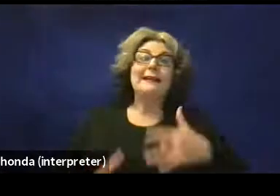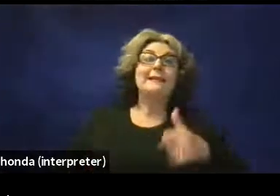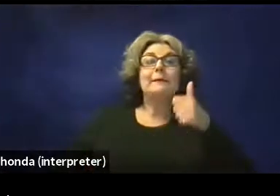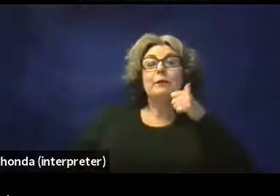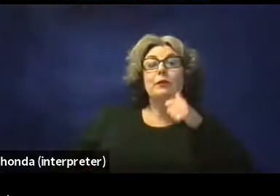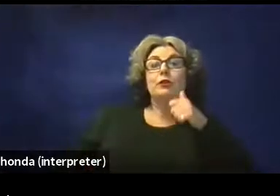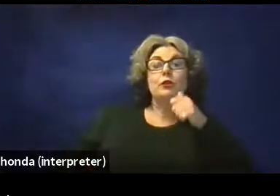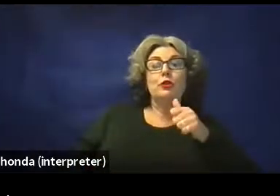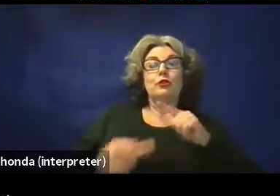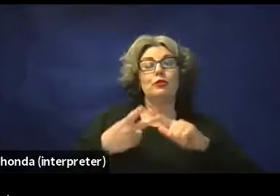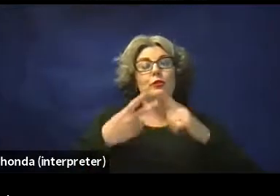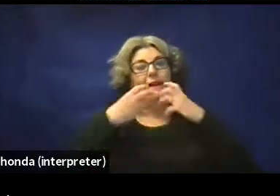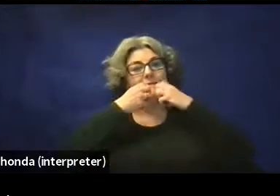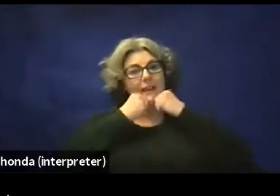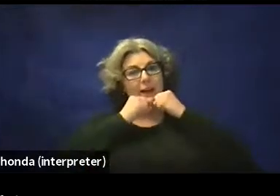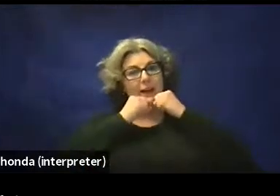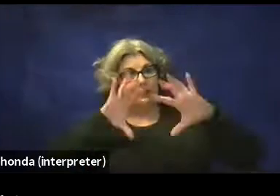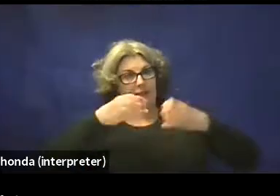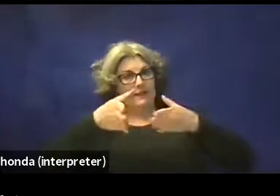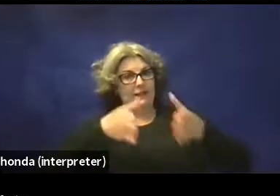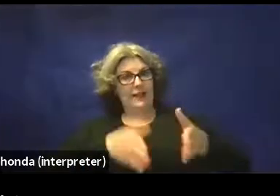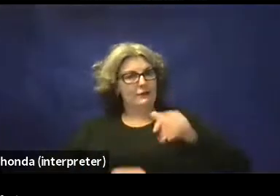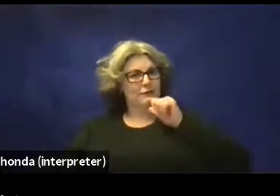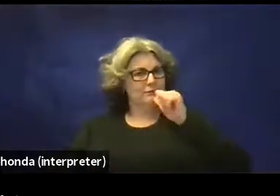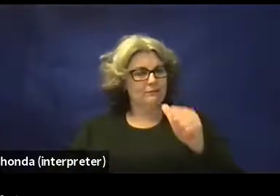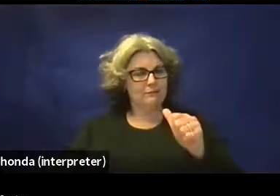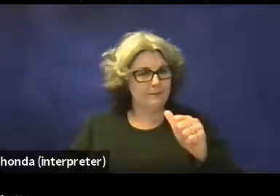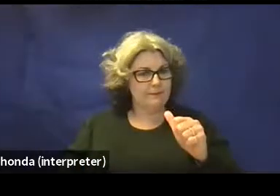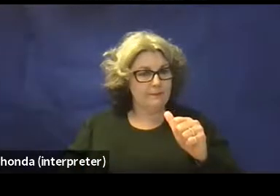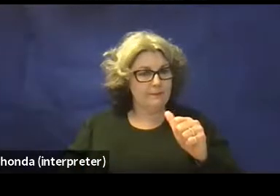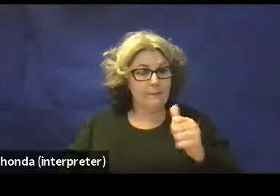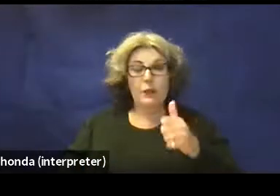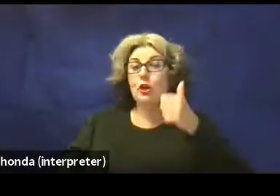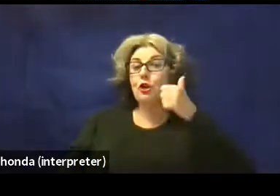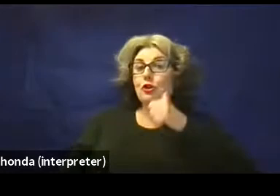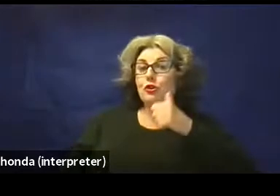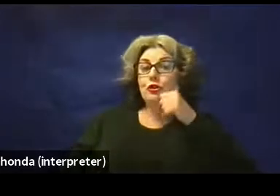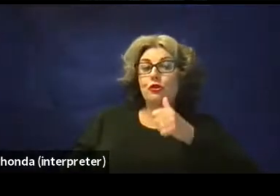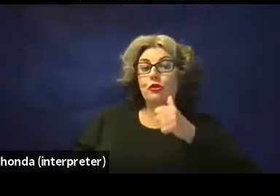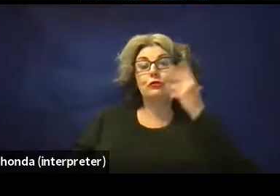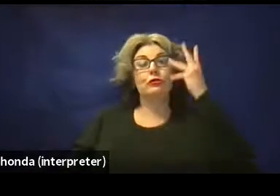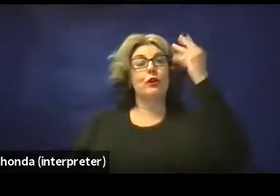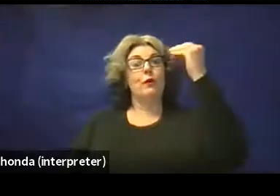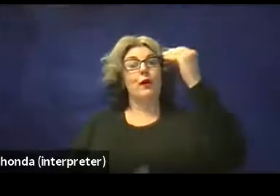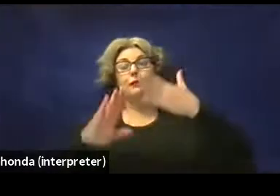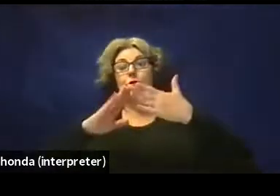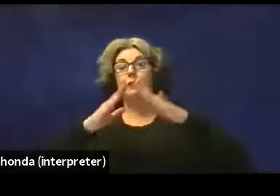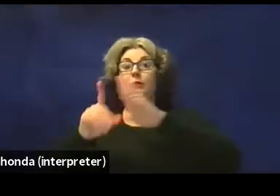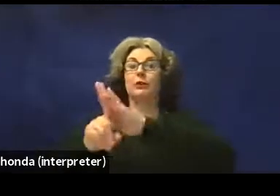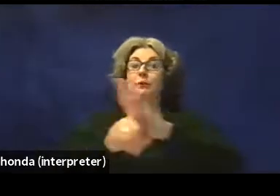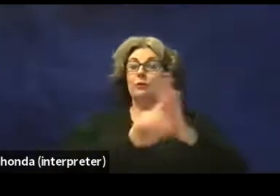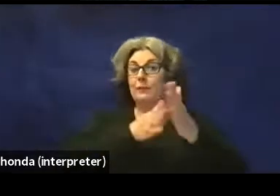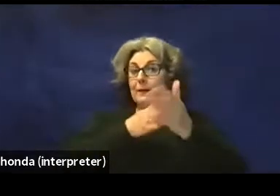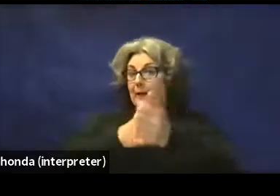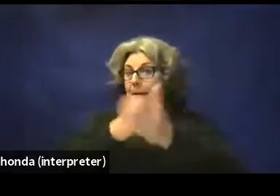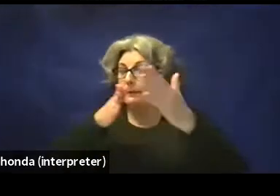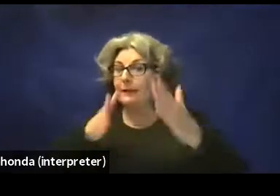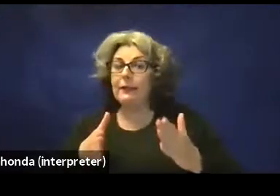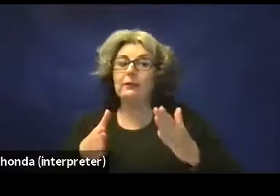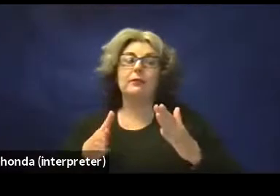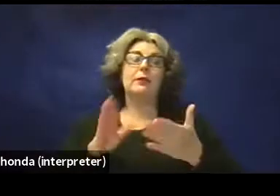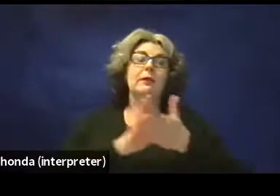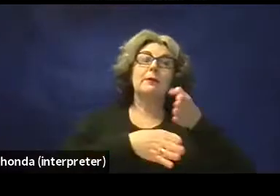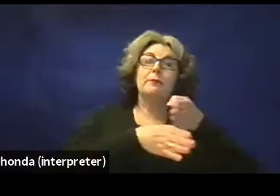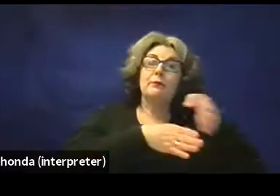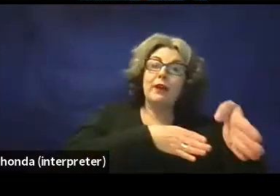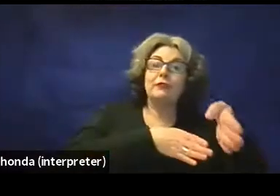necessarily fundamentally valued in the classroom. And so if we want girls to be able to go out into their communities and lead, to go on to their